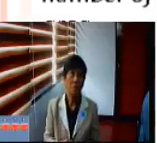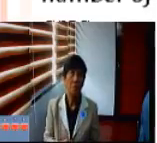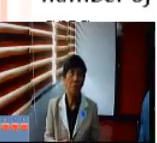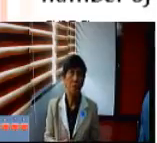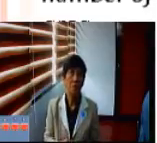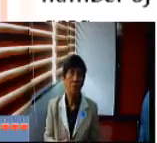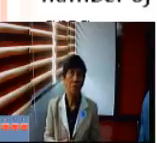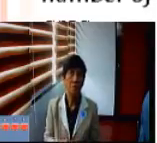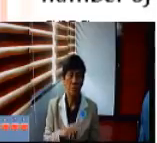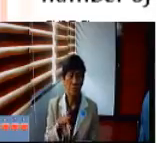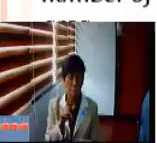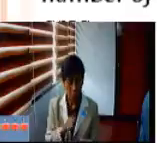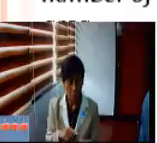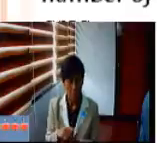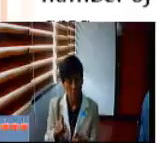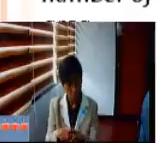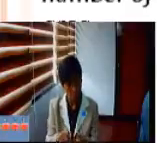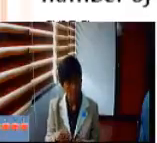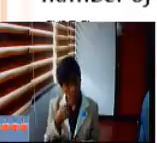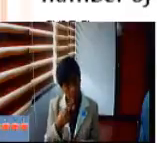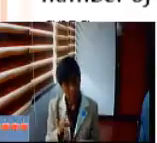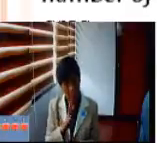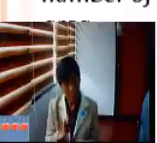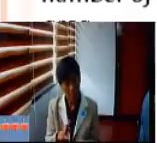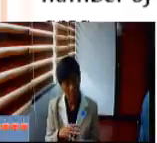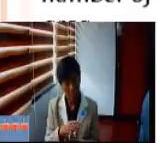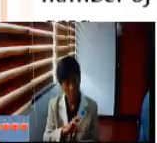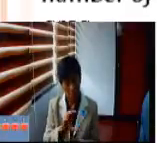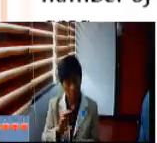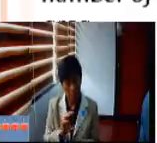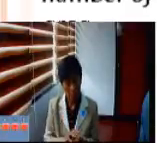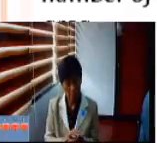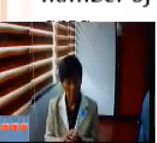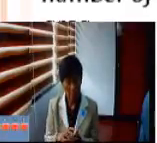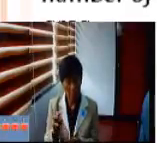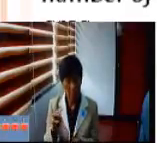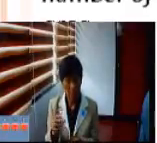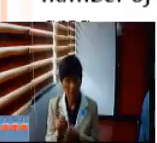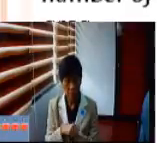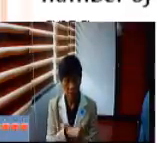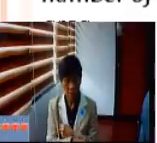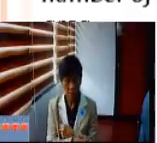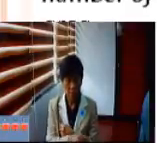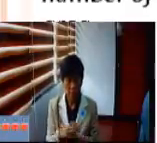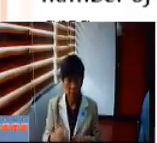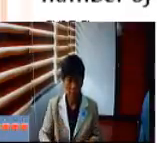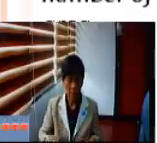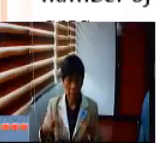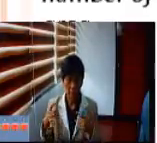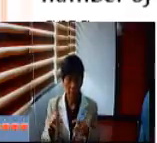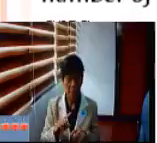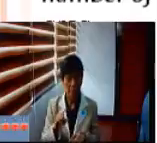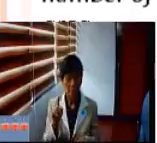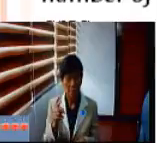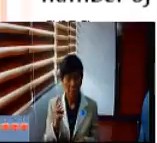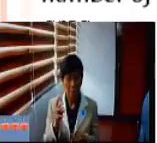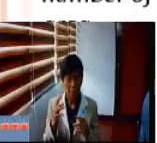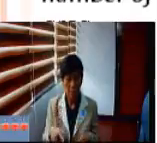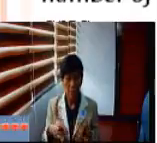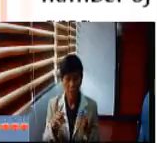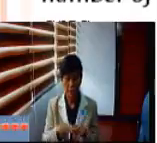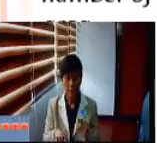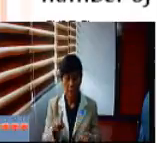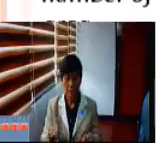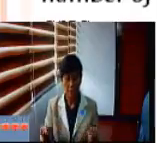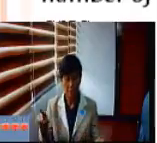The Philippines is also said to be the epicenter of marine biodiversity in the world, meaning we have the highest number of